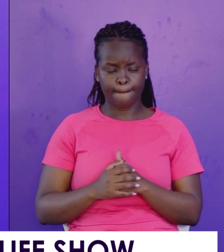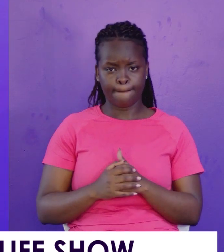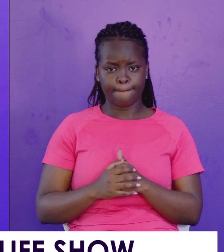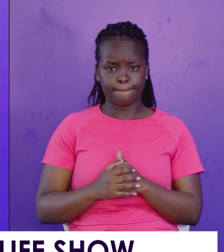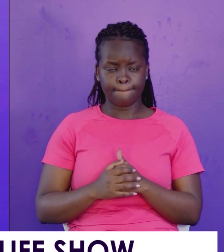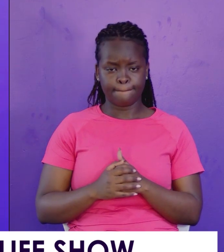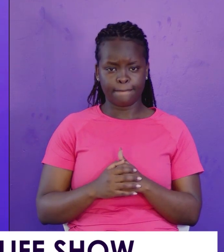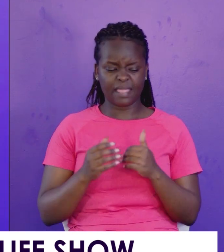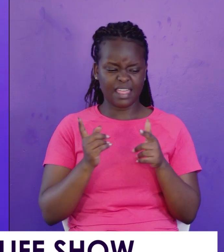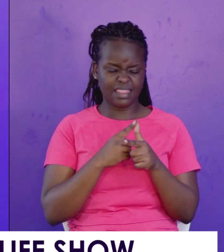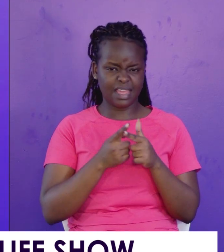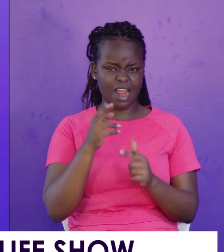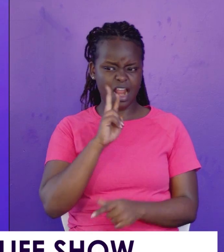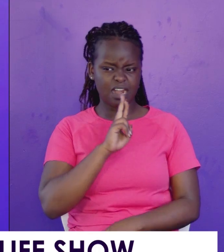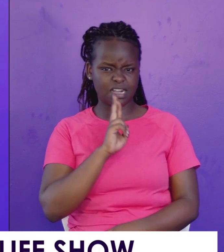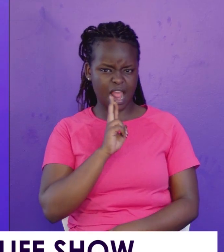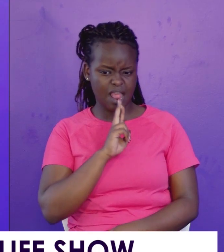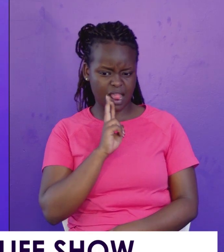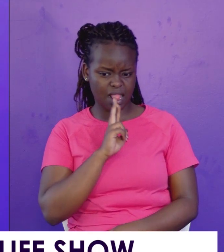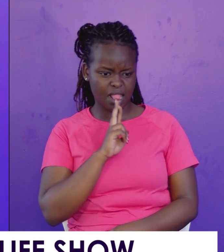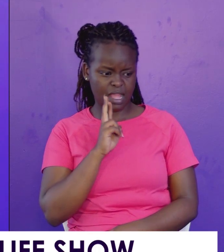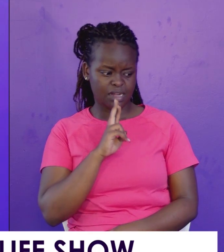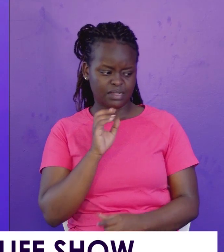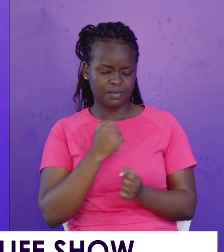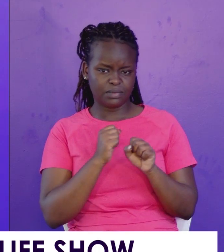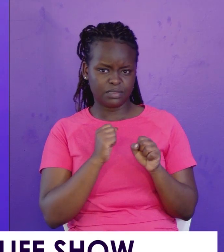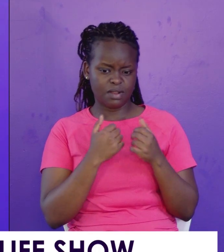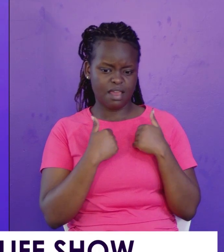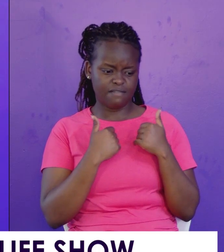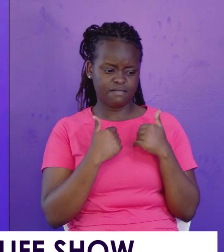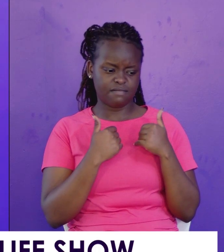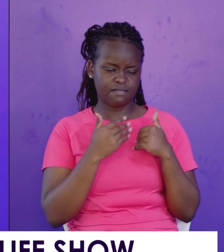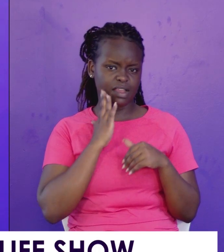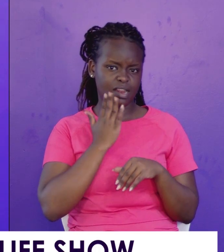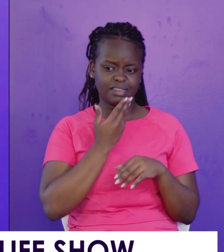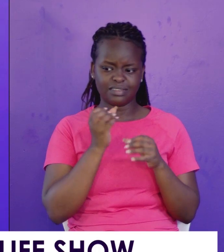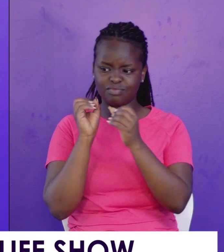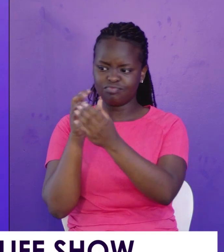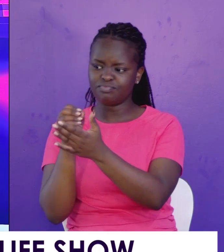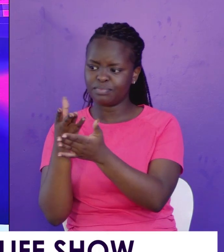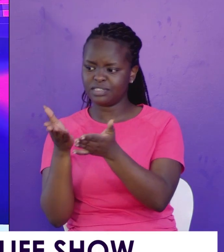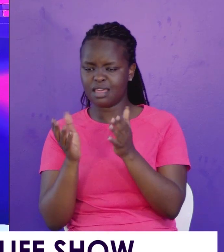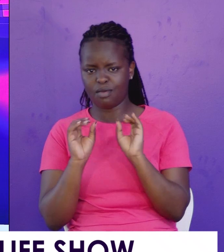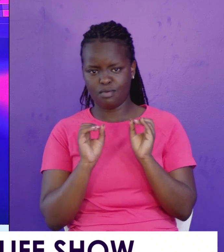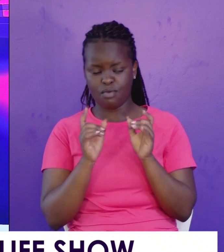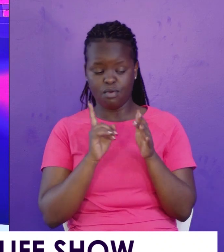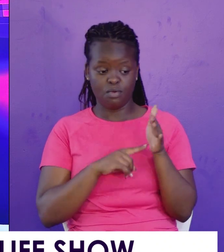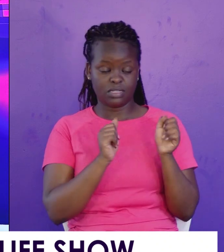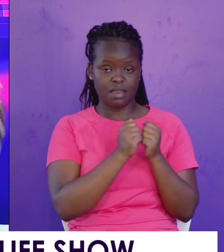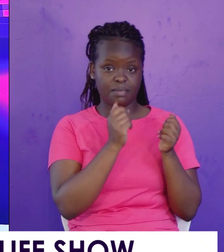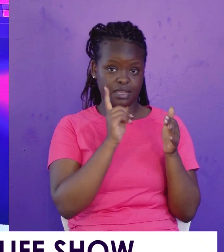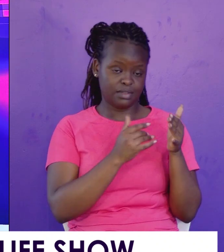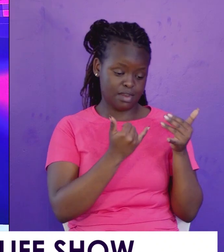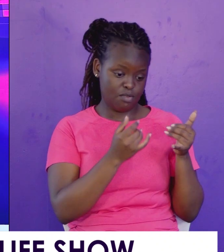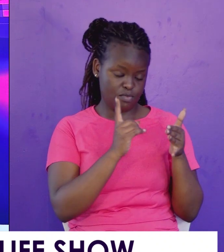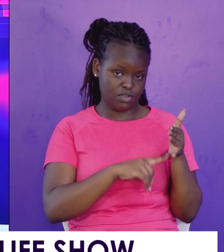with a There's- certain red. There's a certain crimson colors you red. can't put there. But Yeah. this is what's happening. Yes. If you now go